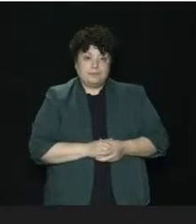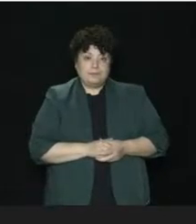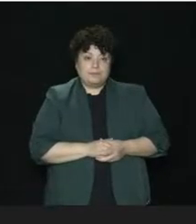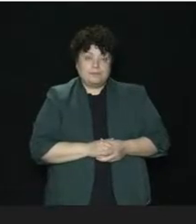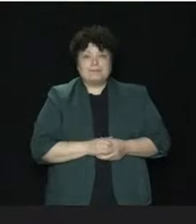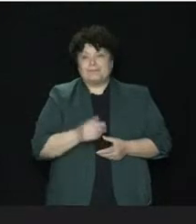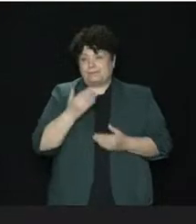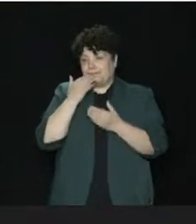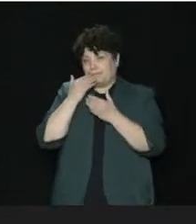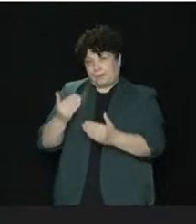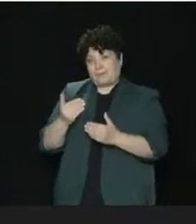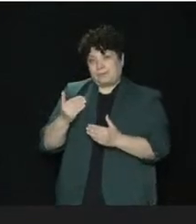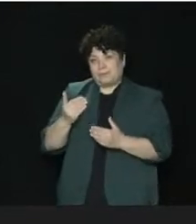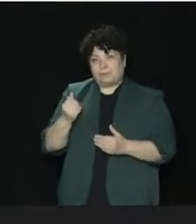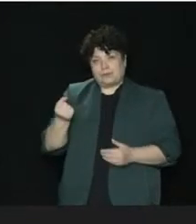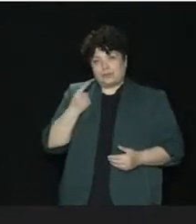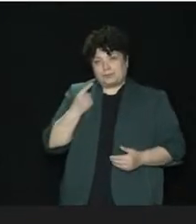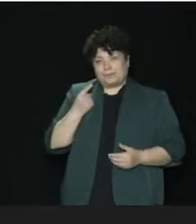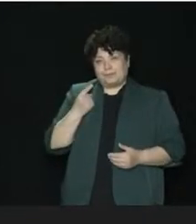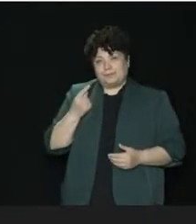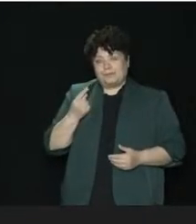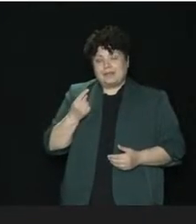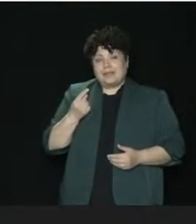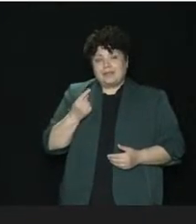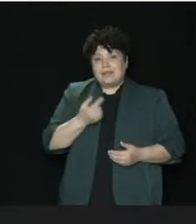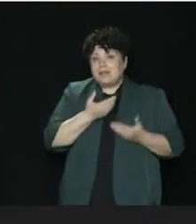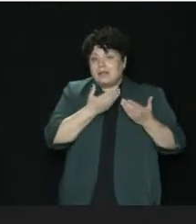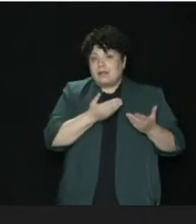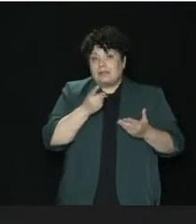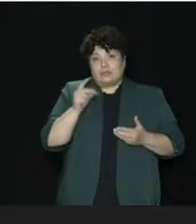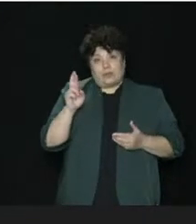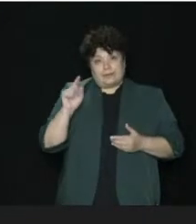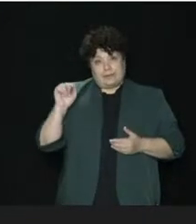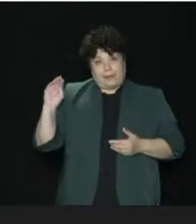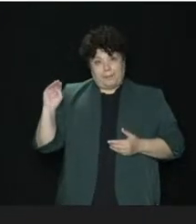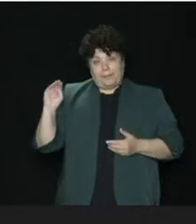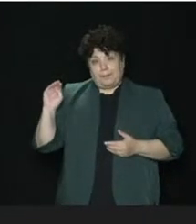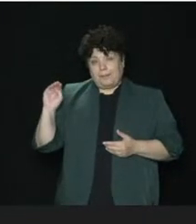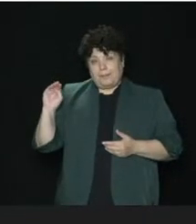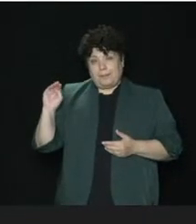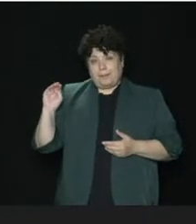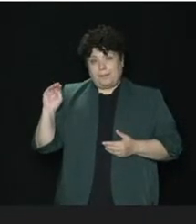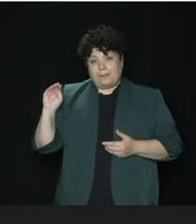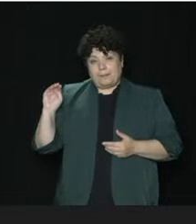Yes, thank you for that question. And I think that